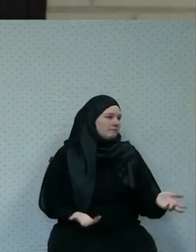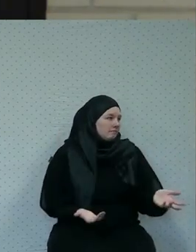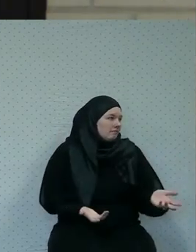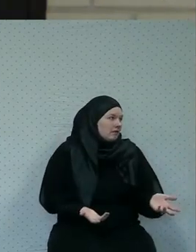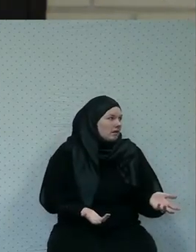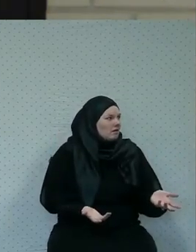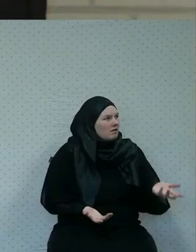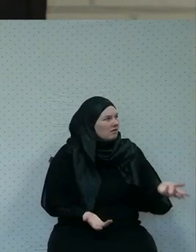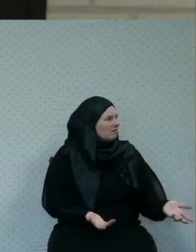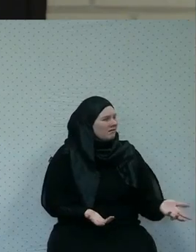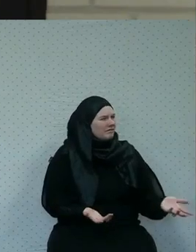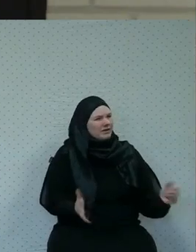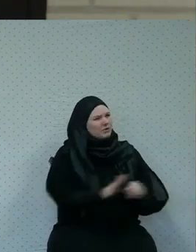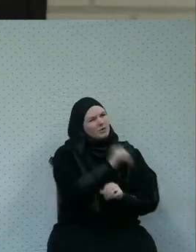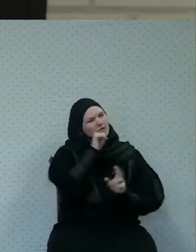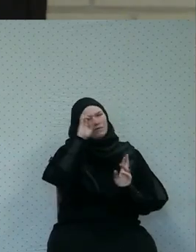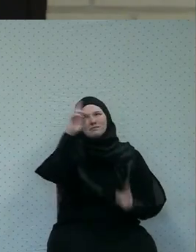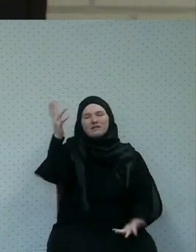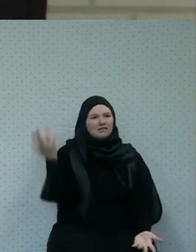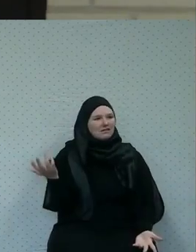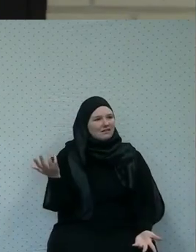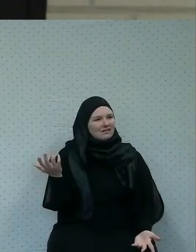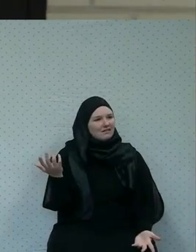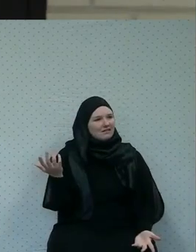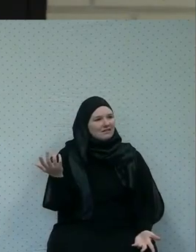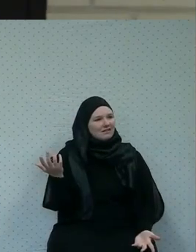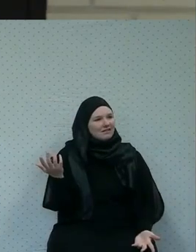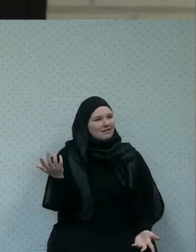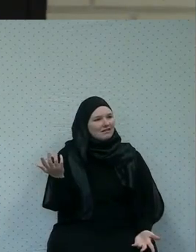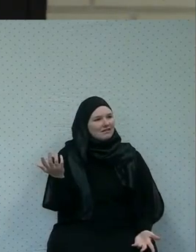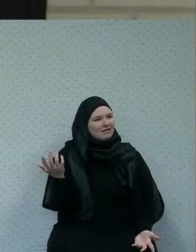Which is total disrespect, total disregard.